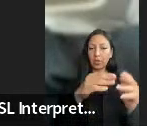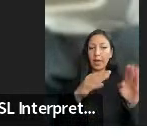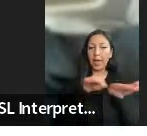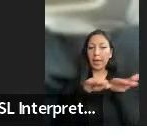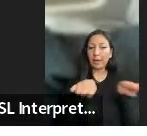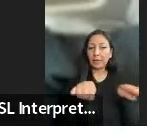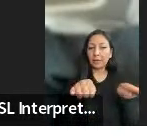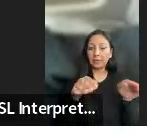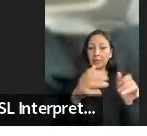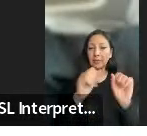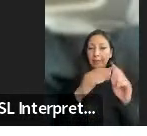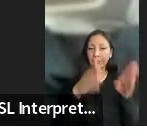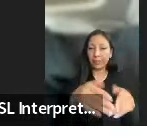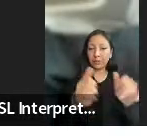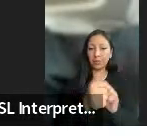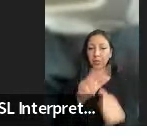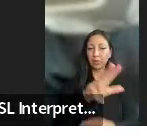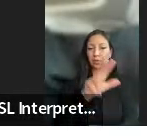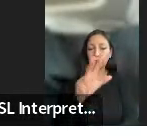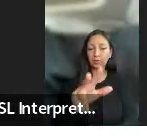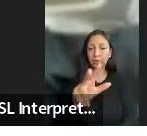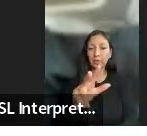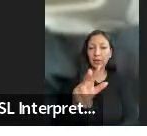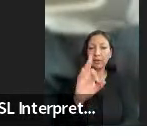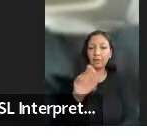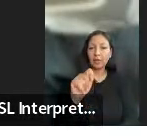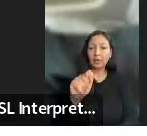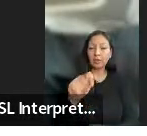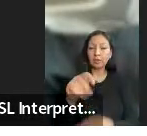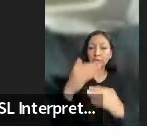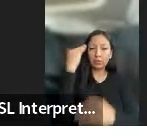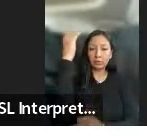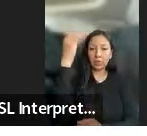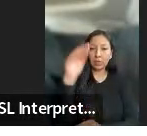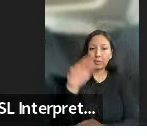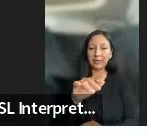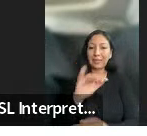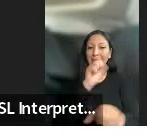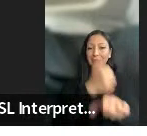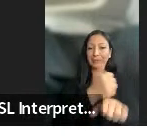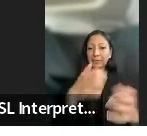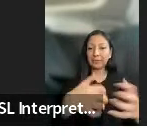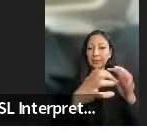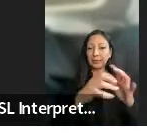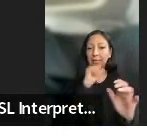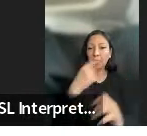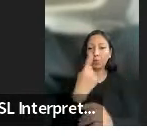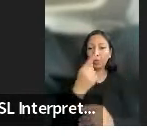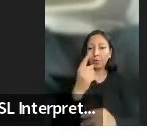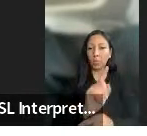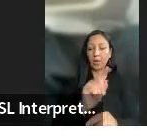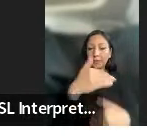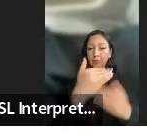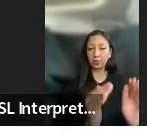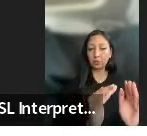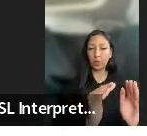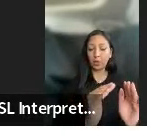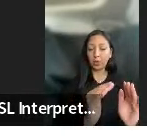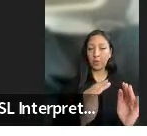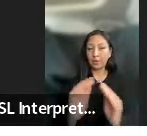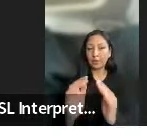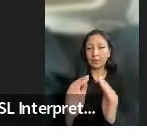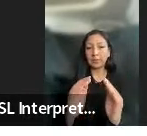covered with a 33-foot tall installation, not just, one little box or something like